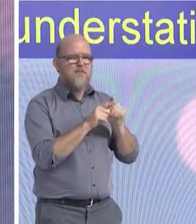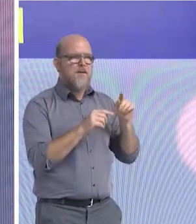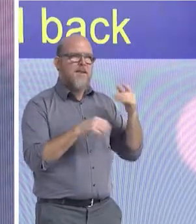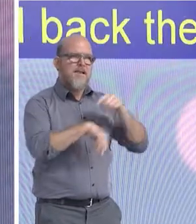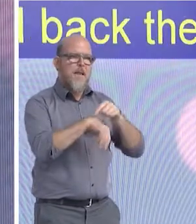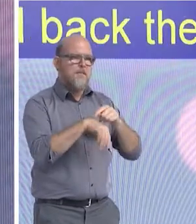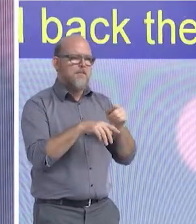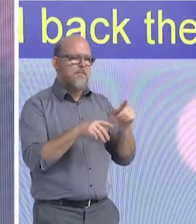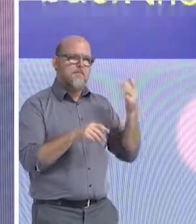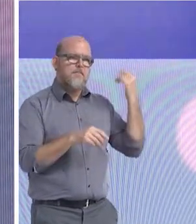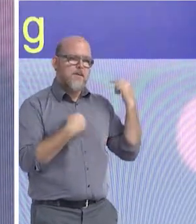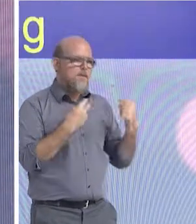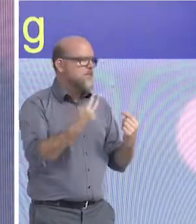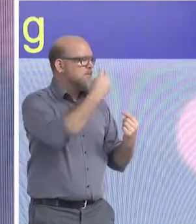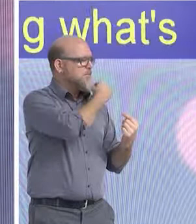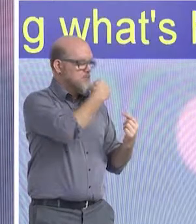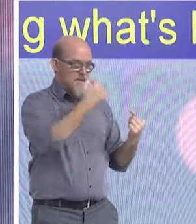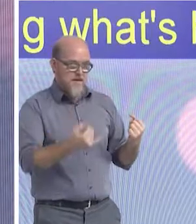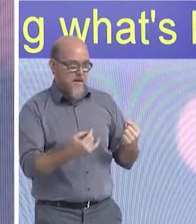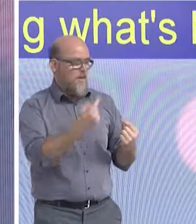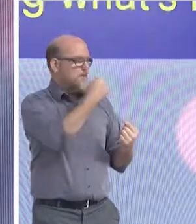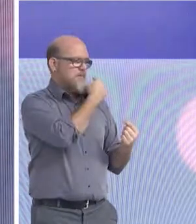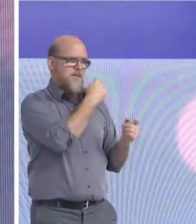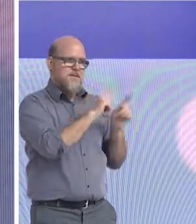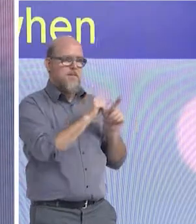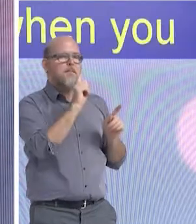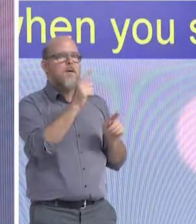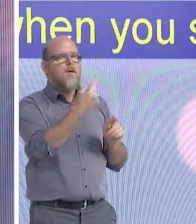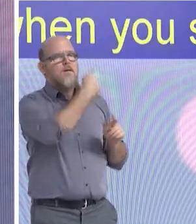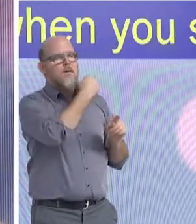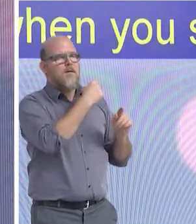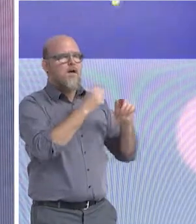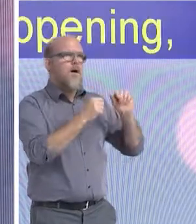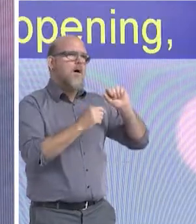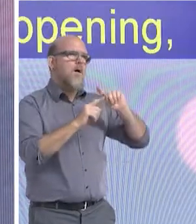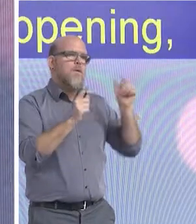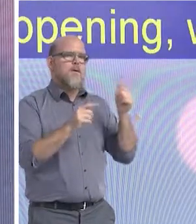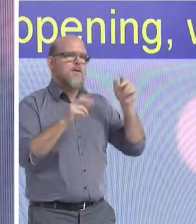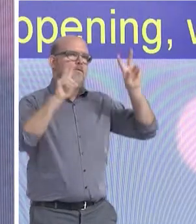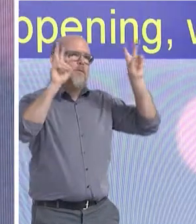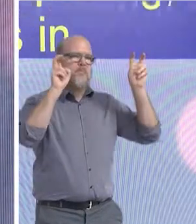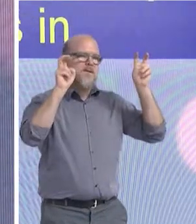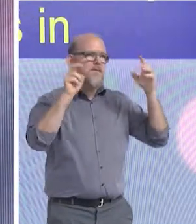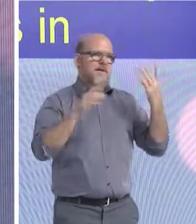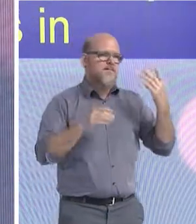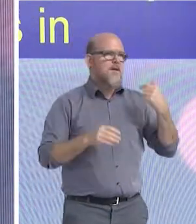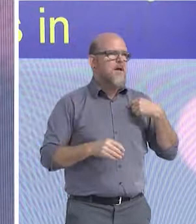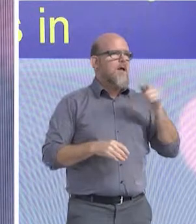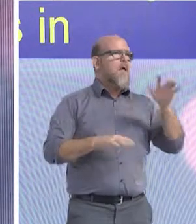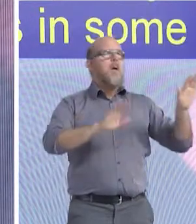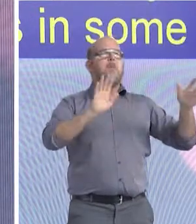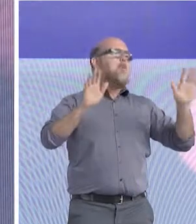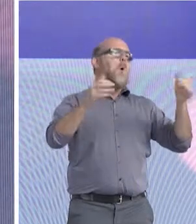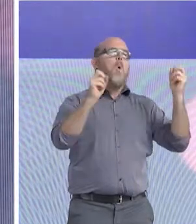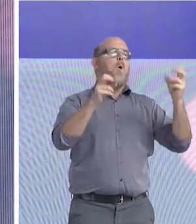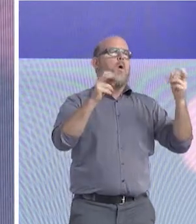what's happening now. But when you see certain things happening, when you see politicians in some countries making what to us are outrageous